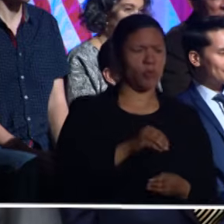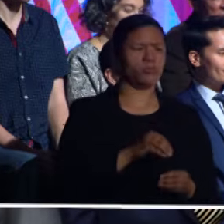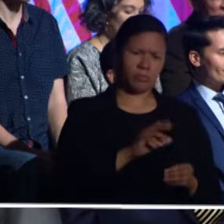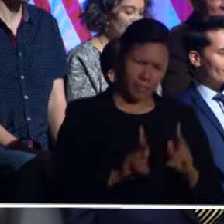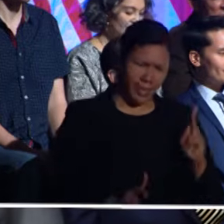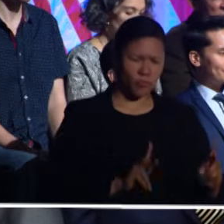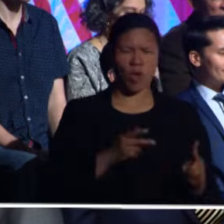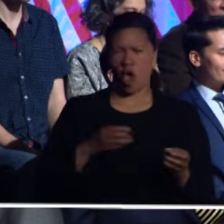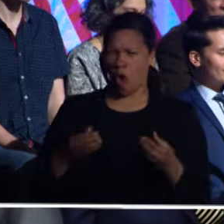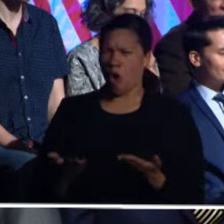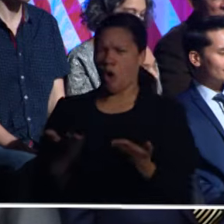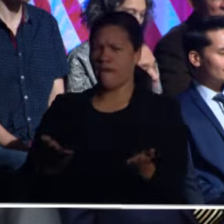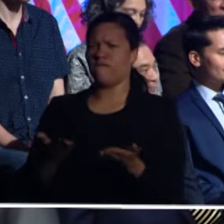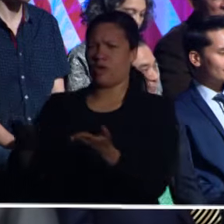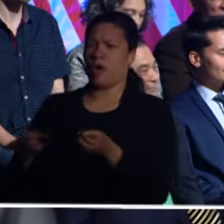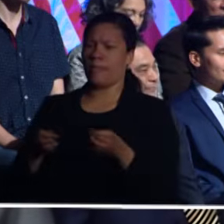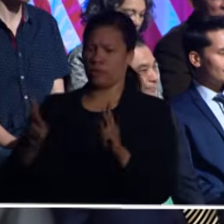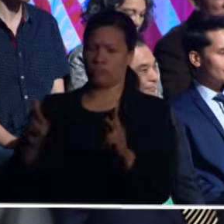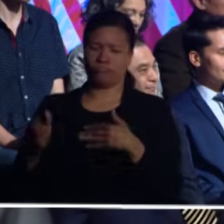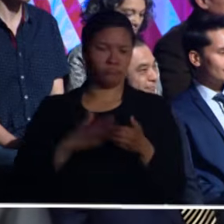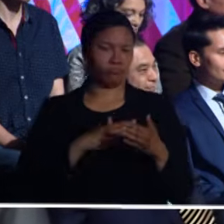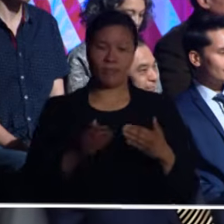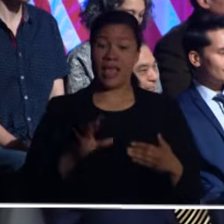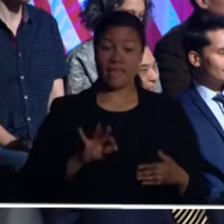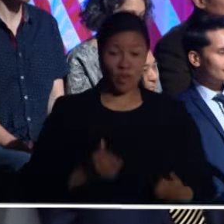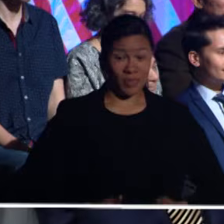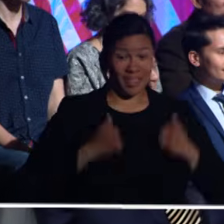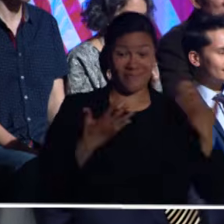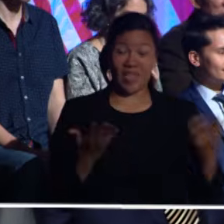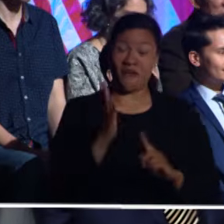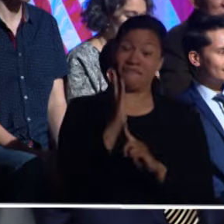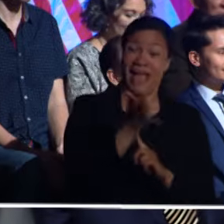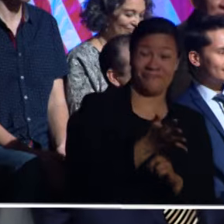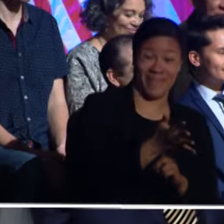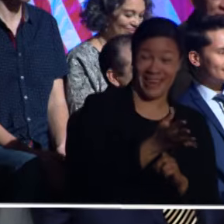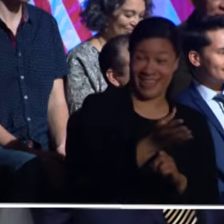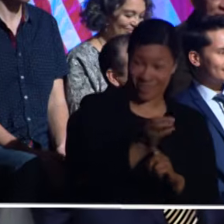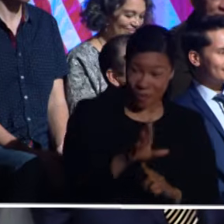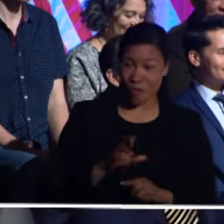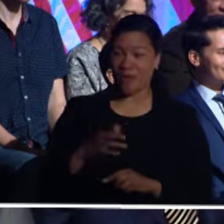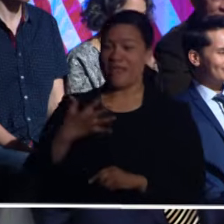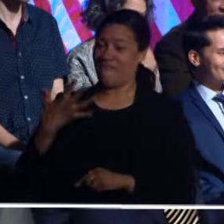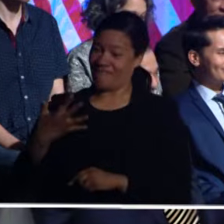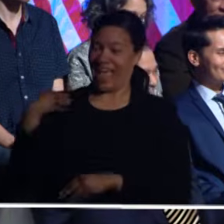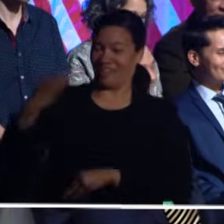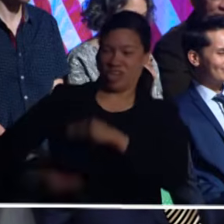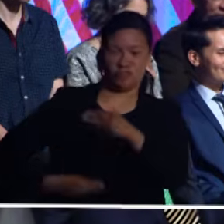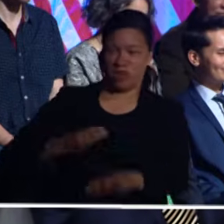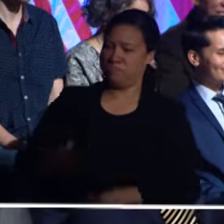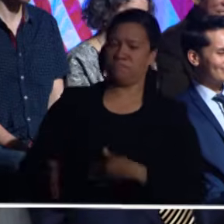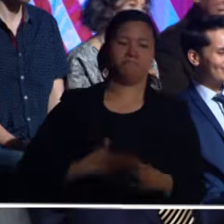opportunity, no matter if you've been here for 5 minutes or 5 generations.